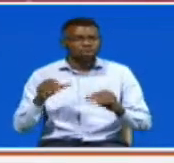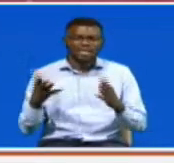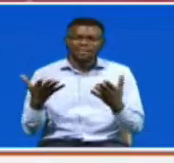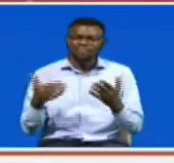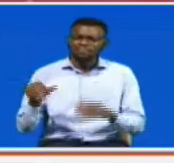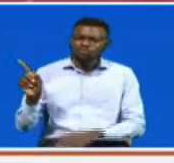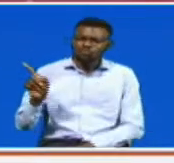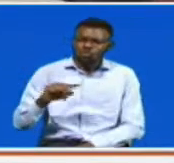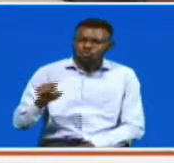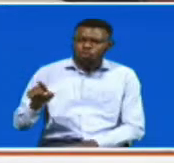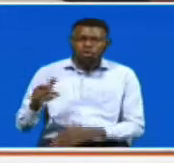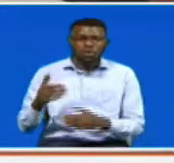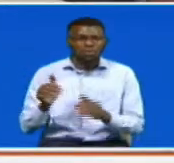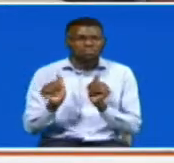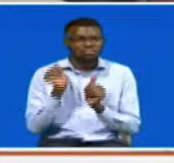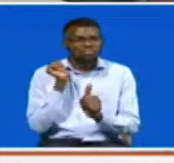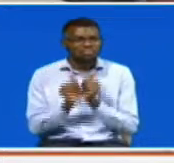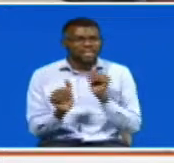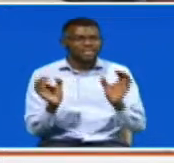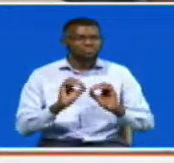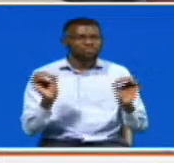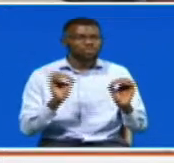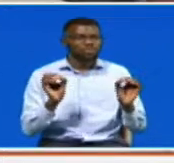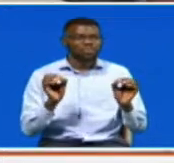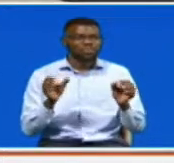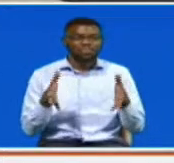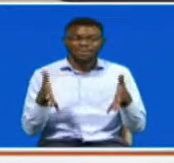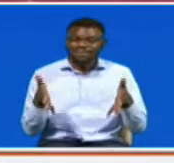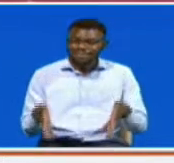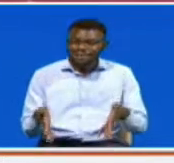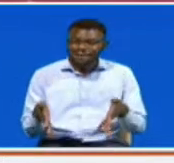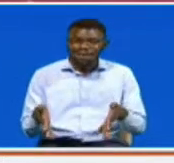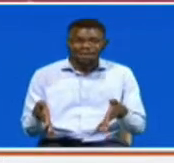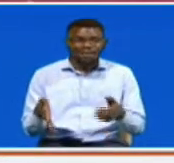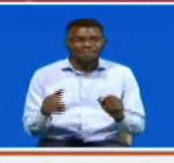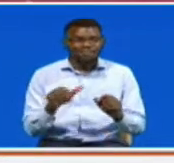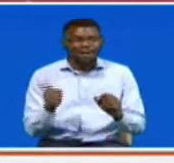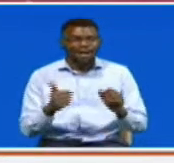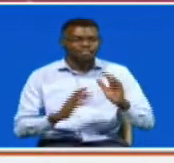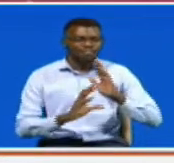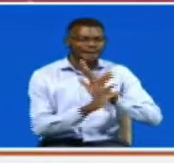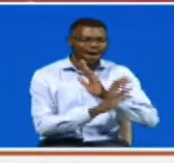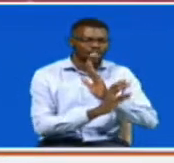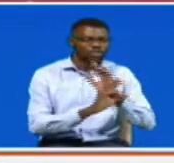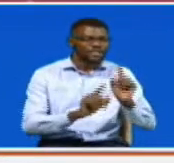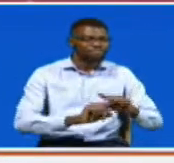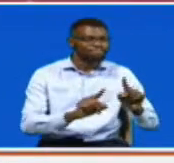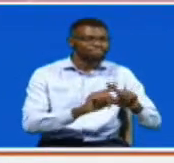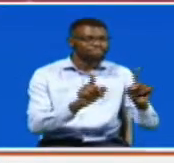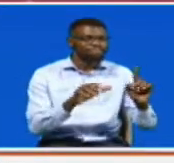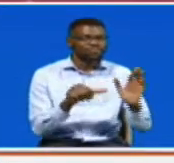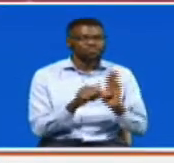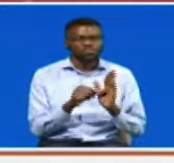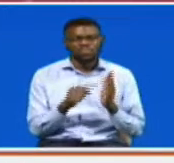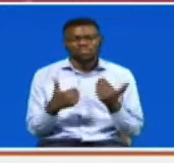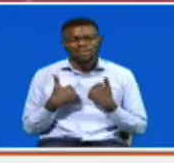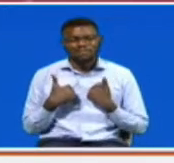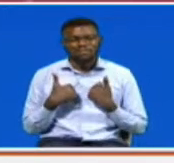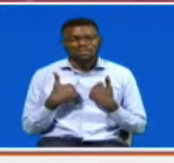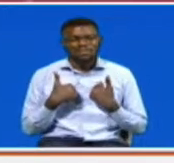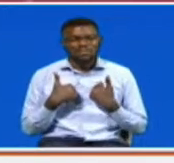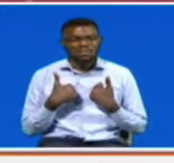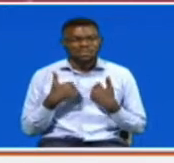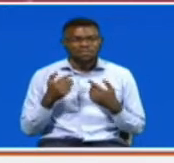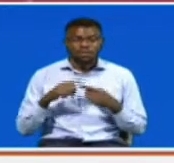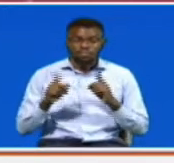unpunished in one country provides a script for another country and then becomes the new normal. I will not go